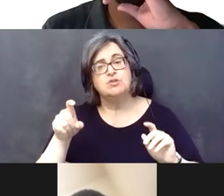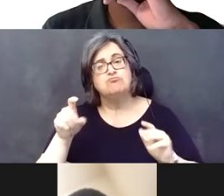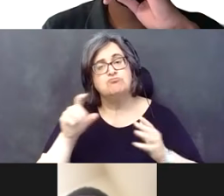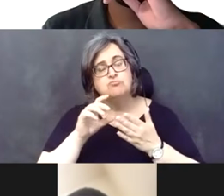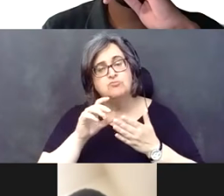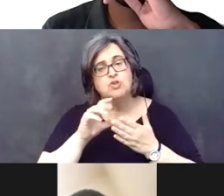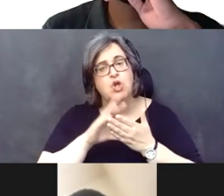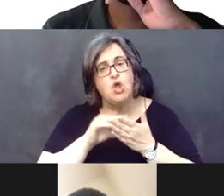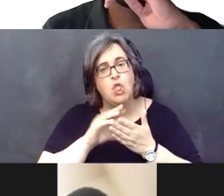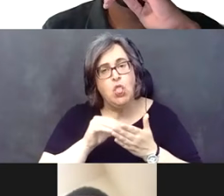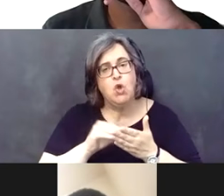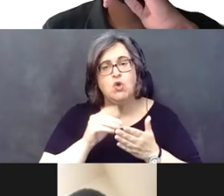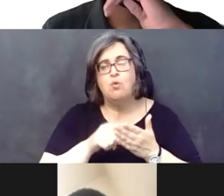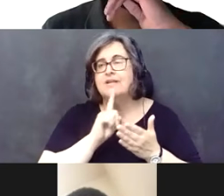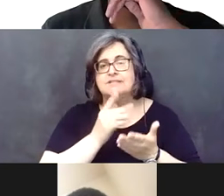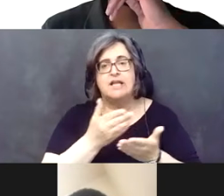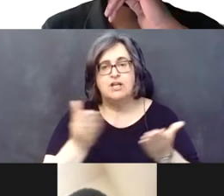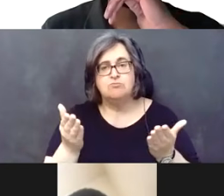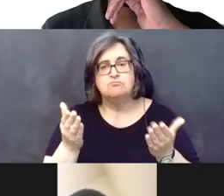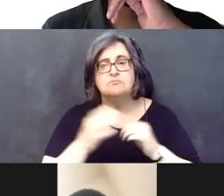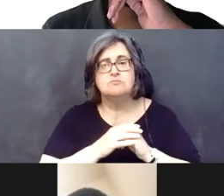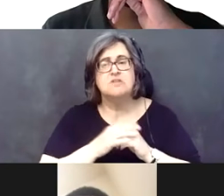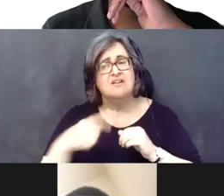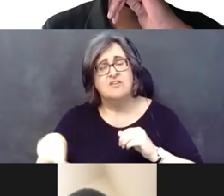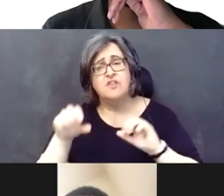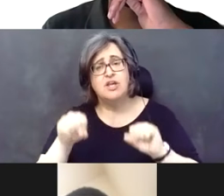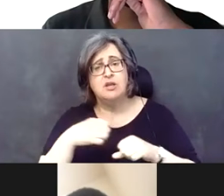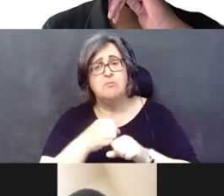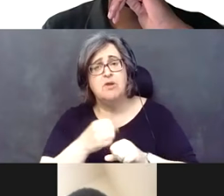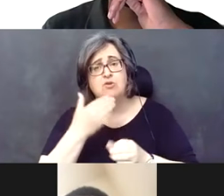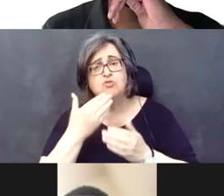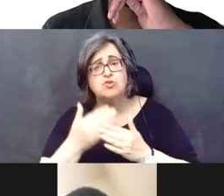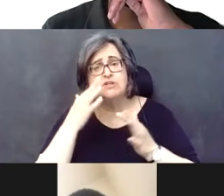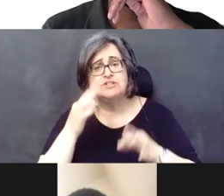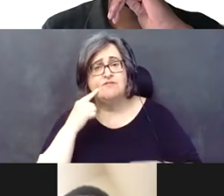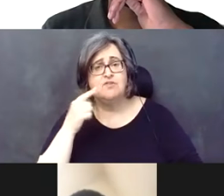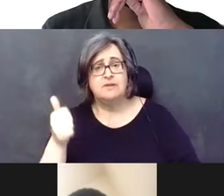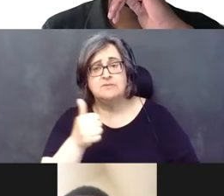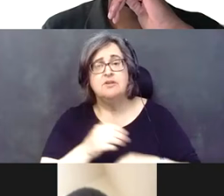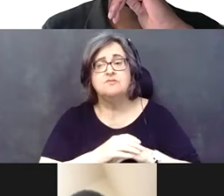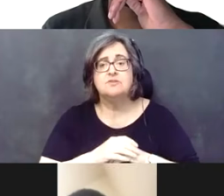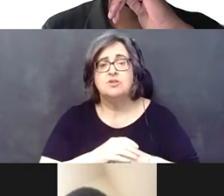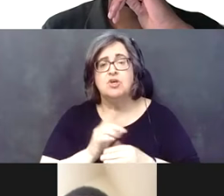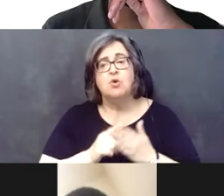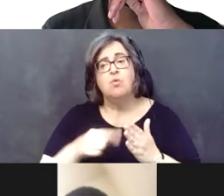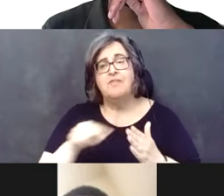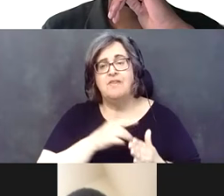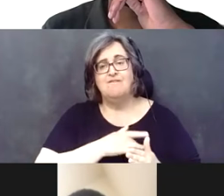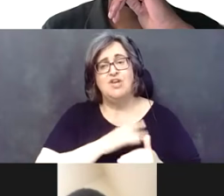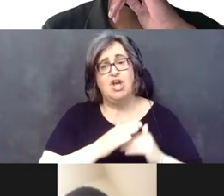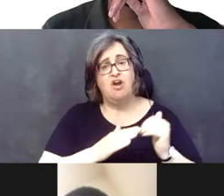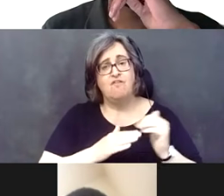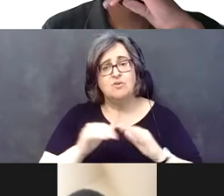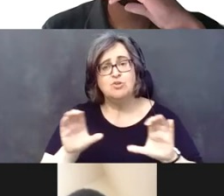educated on what's out there so they can make a decision for themselves what they feel comfortable